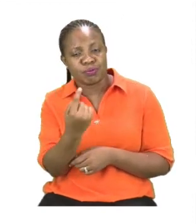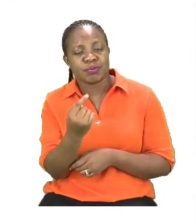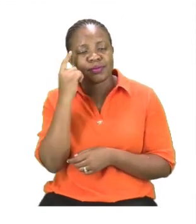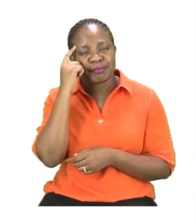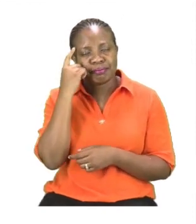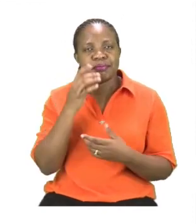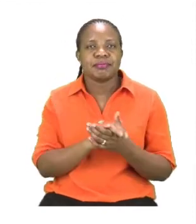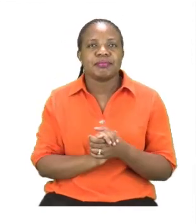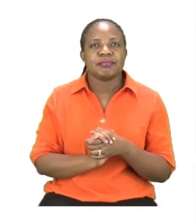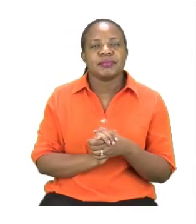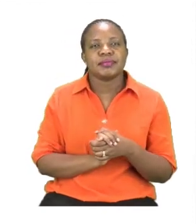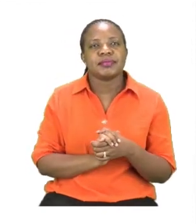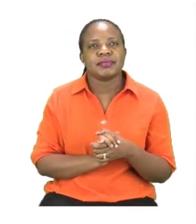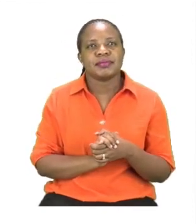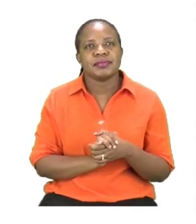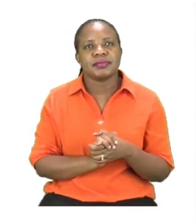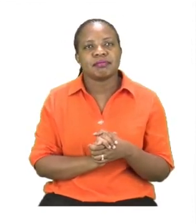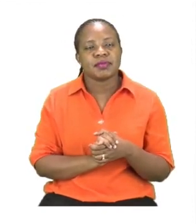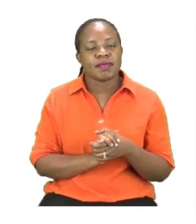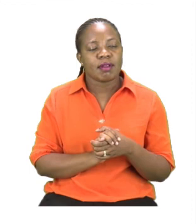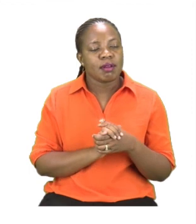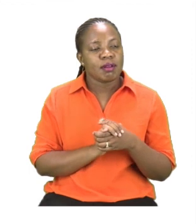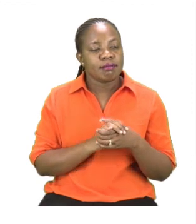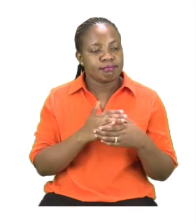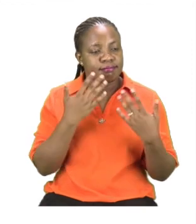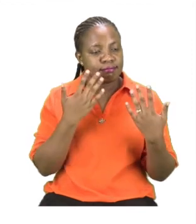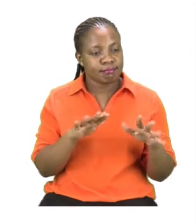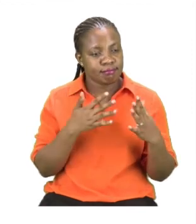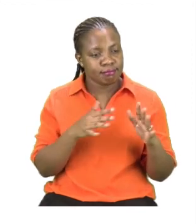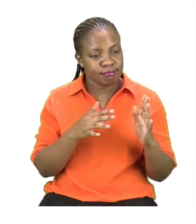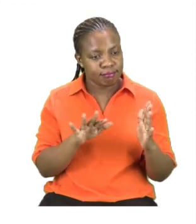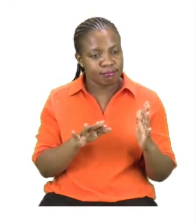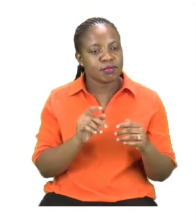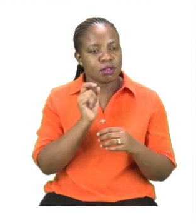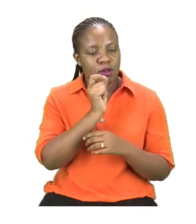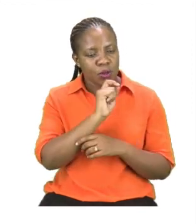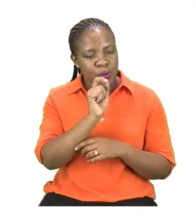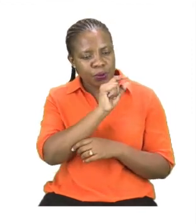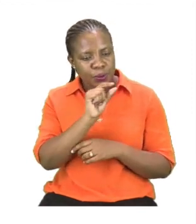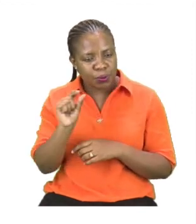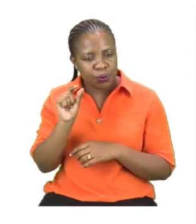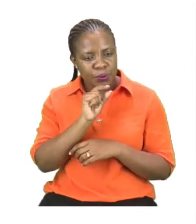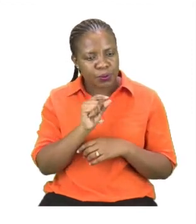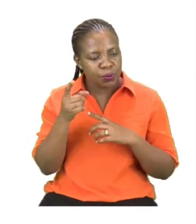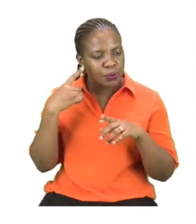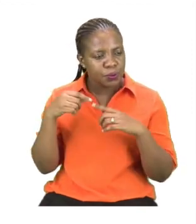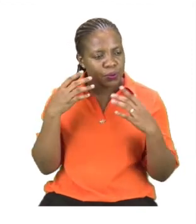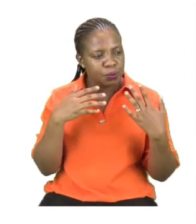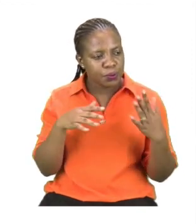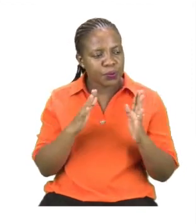Good. When we are done, double check your sentences and I will speak to